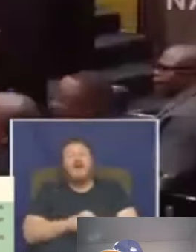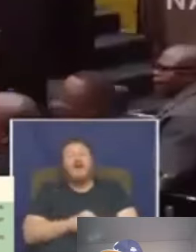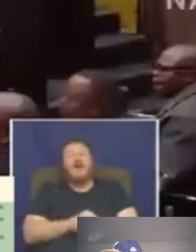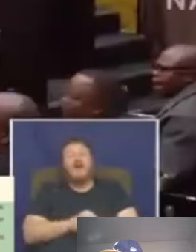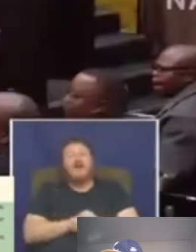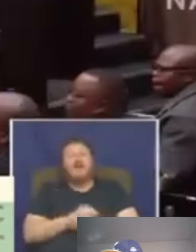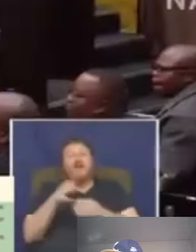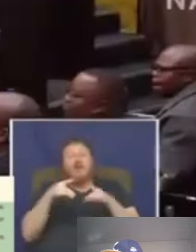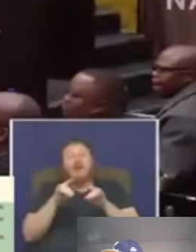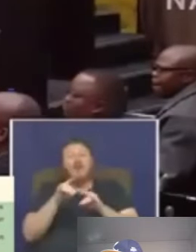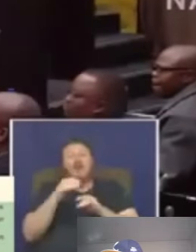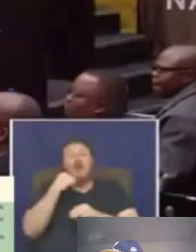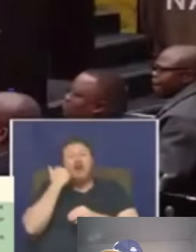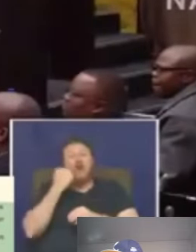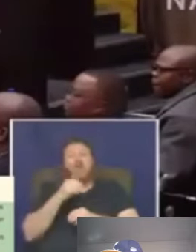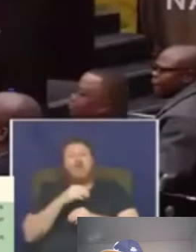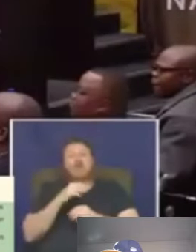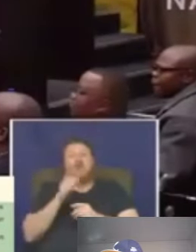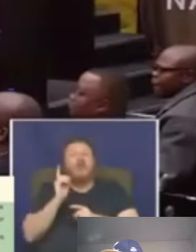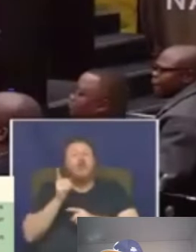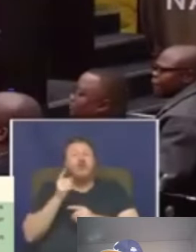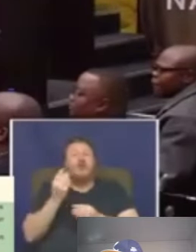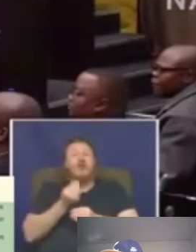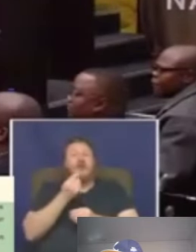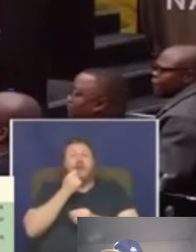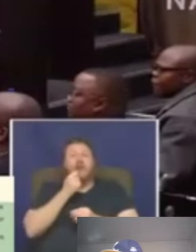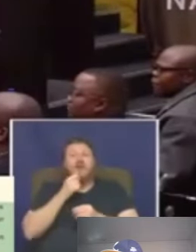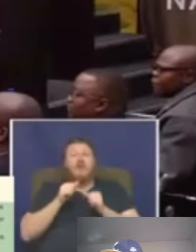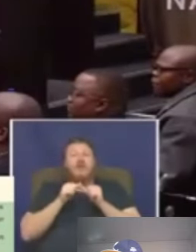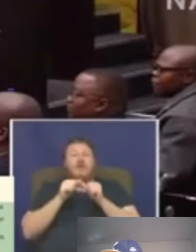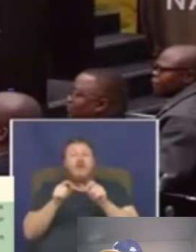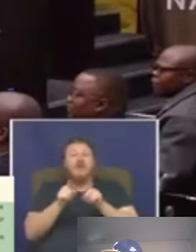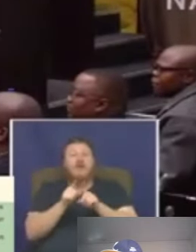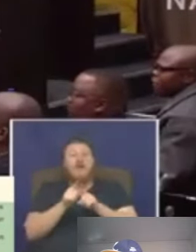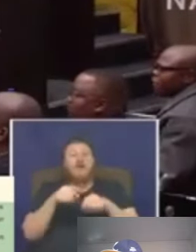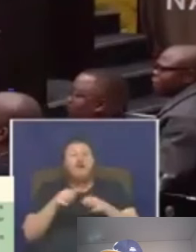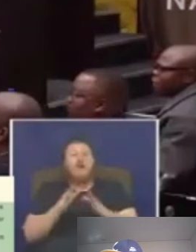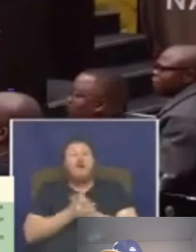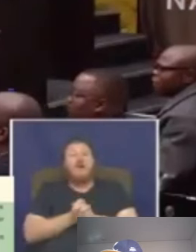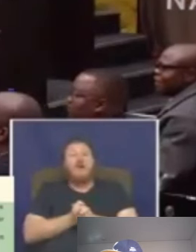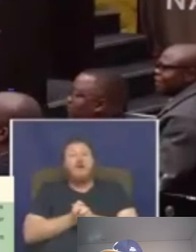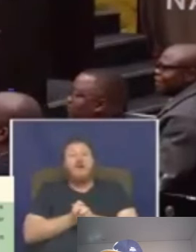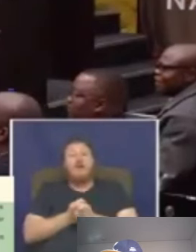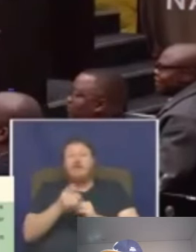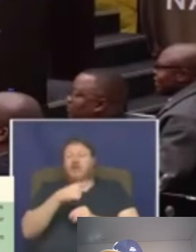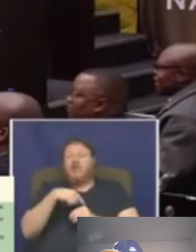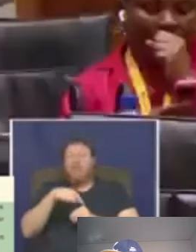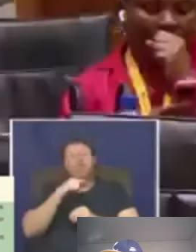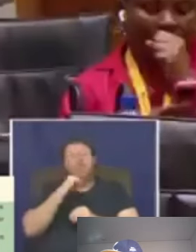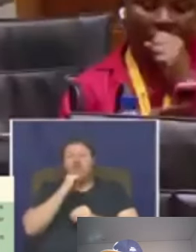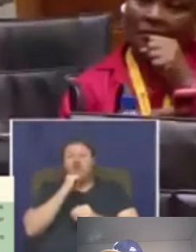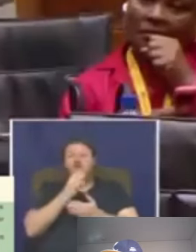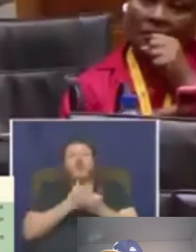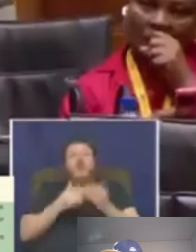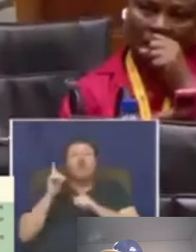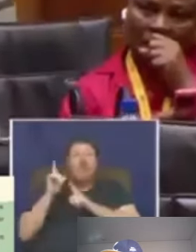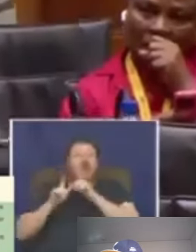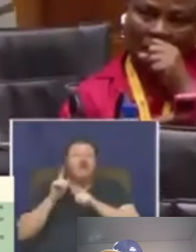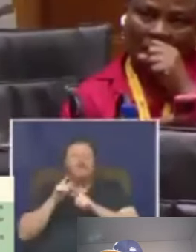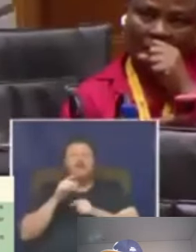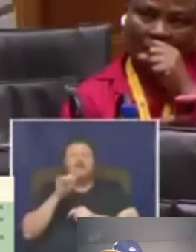Chair, I want you to caution the young man, if you're going to continue like that, we are not part of a legacy of Jan